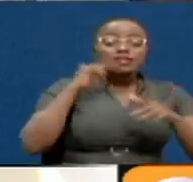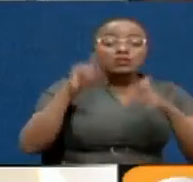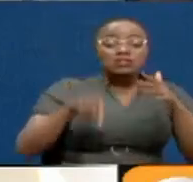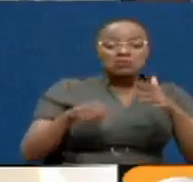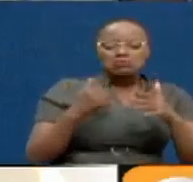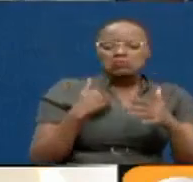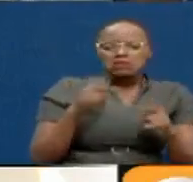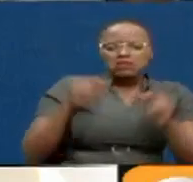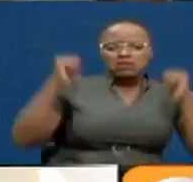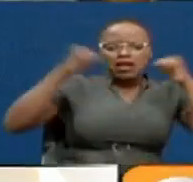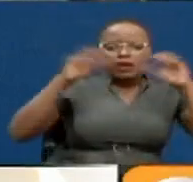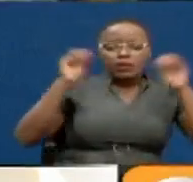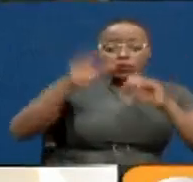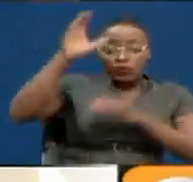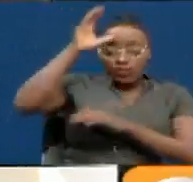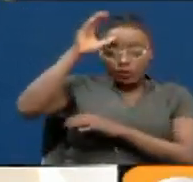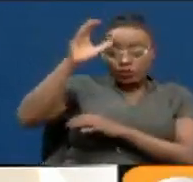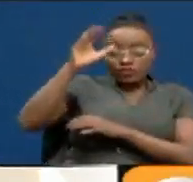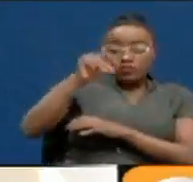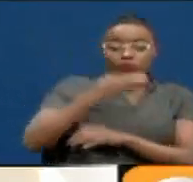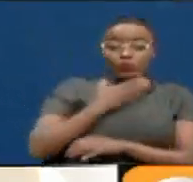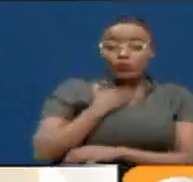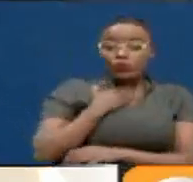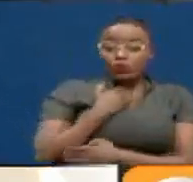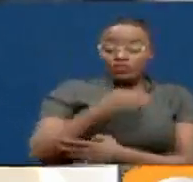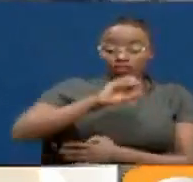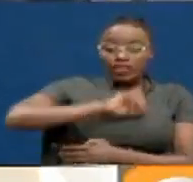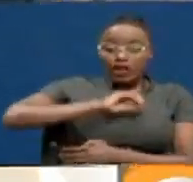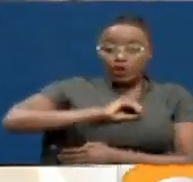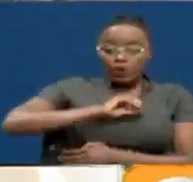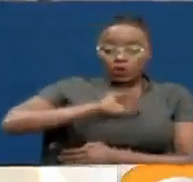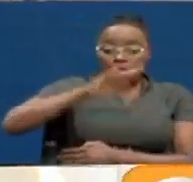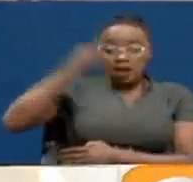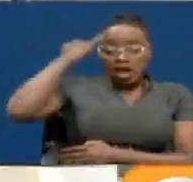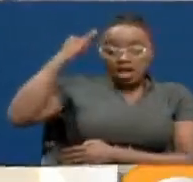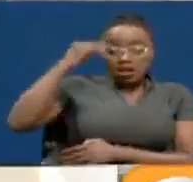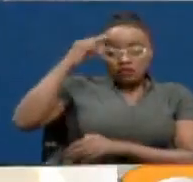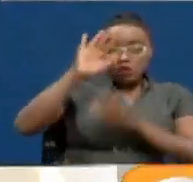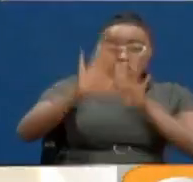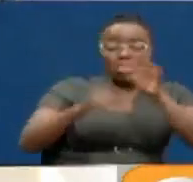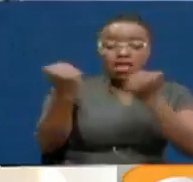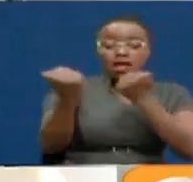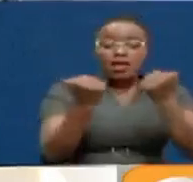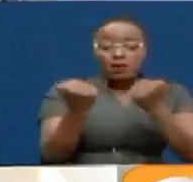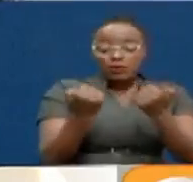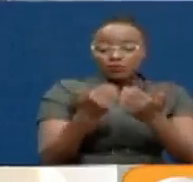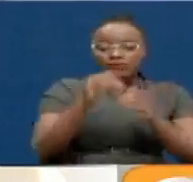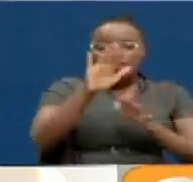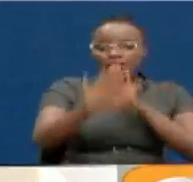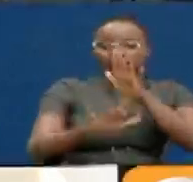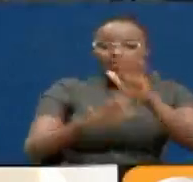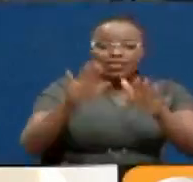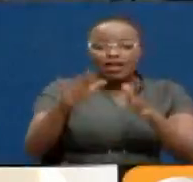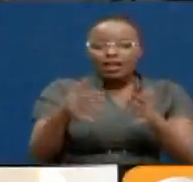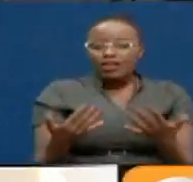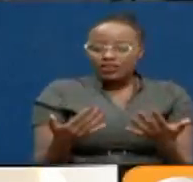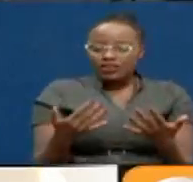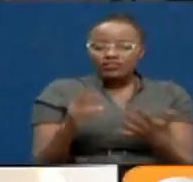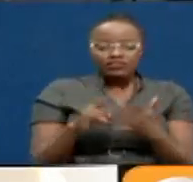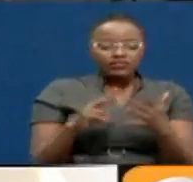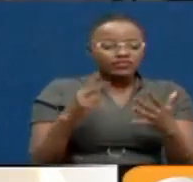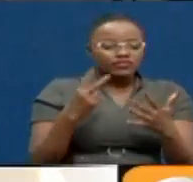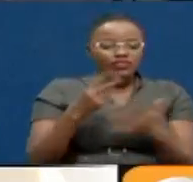he did not agree with the concept and he wanted his own take on the Nyayo car, hence the Nyayo 4